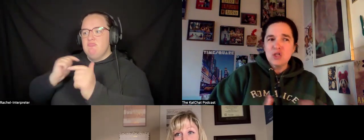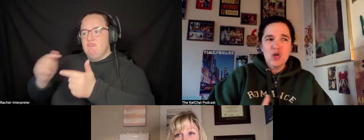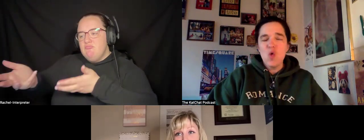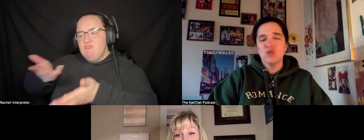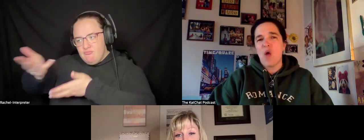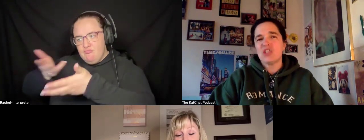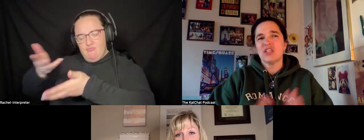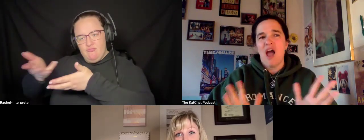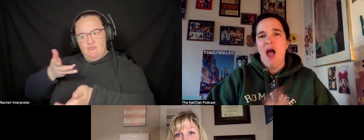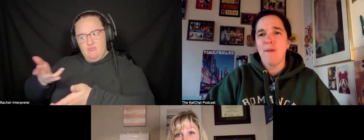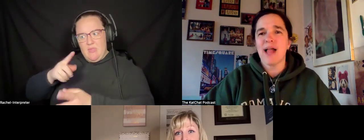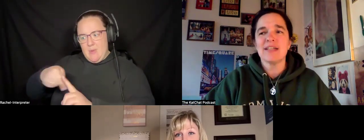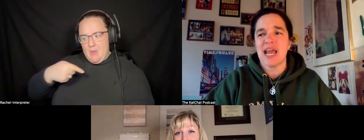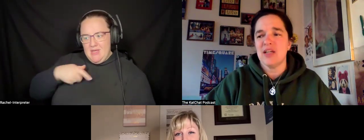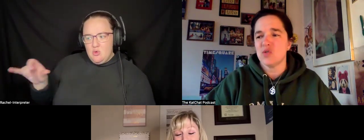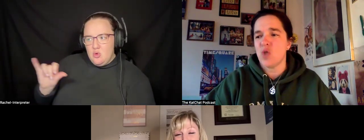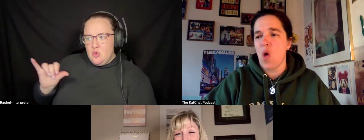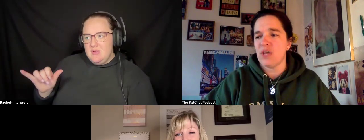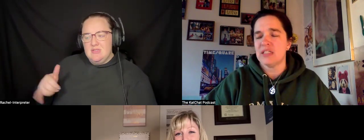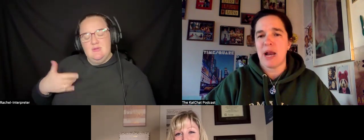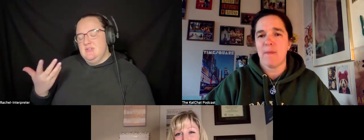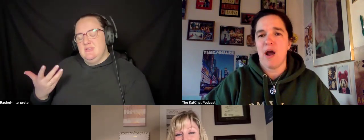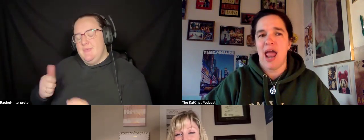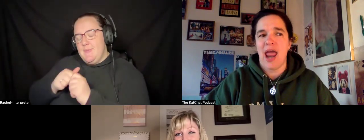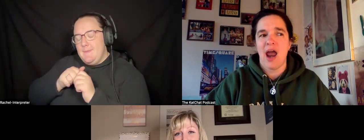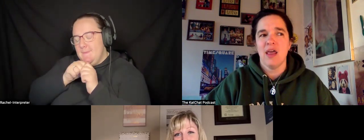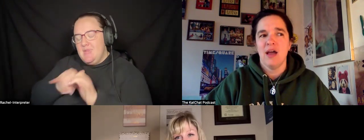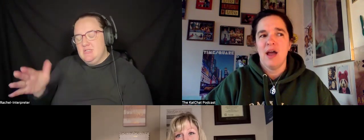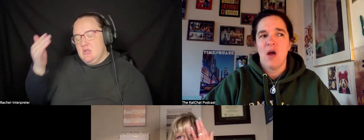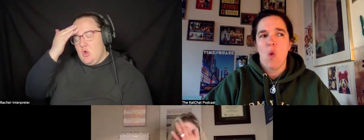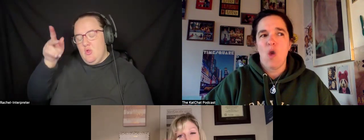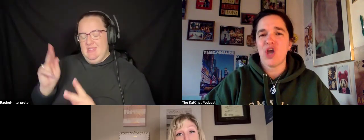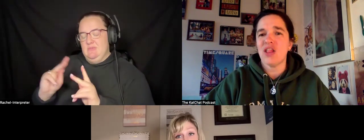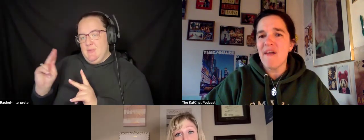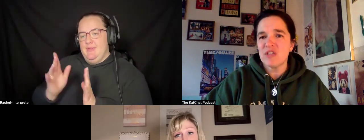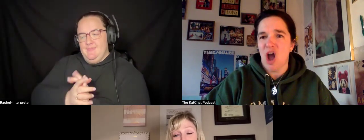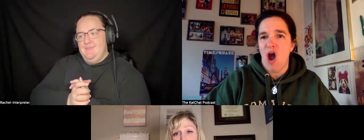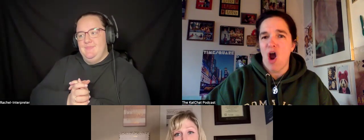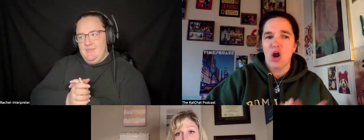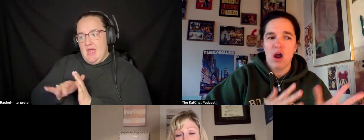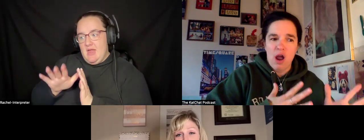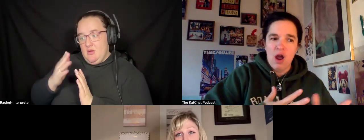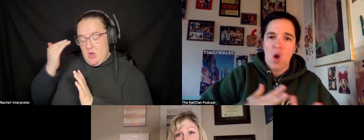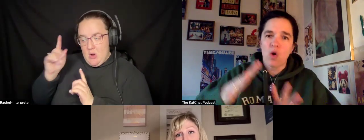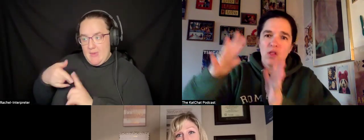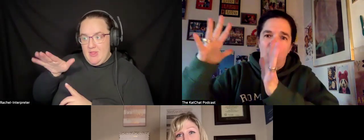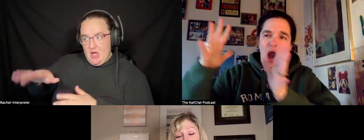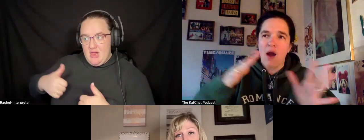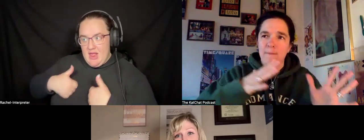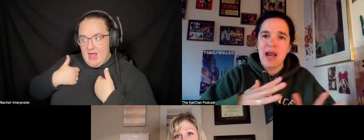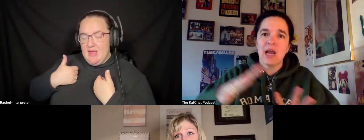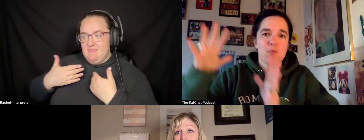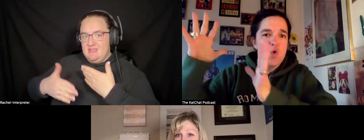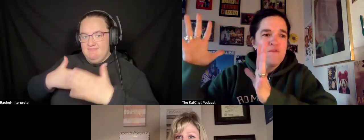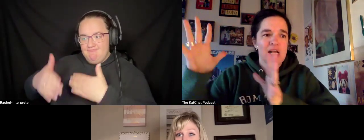me too. That was just a black thing to know these people and what their lives are going